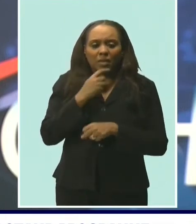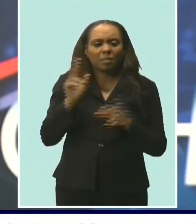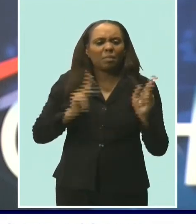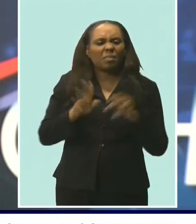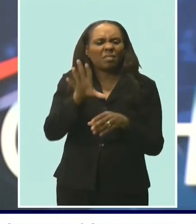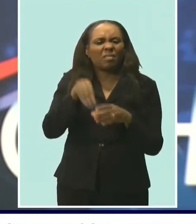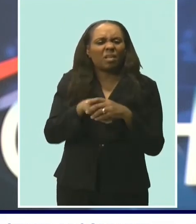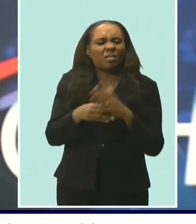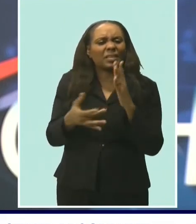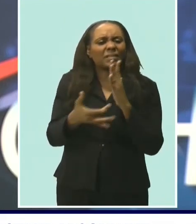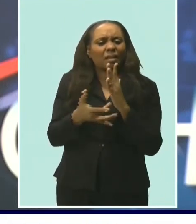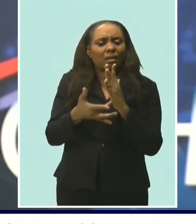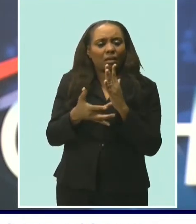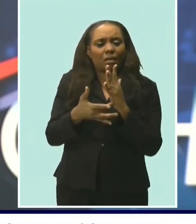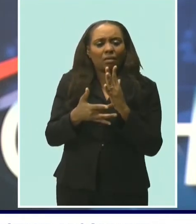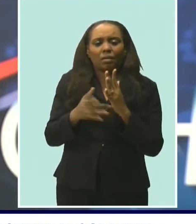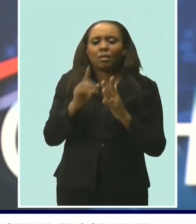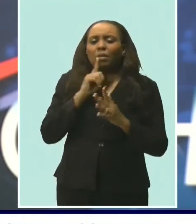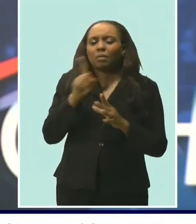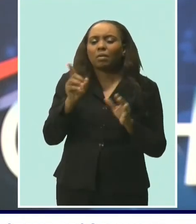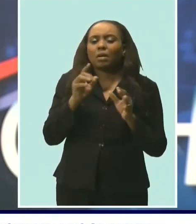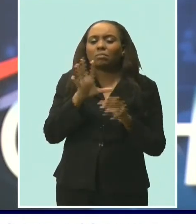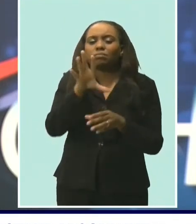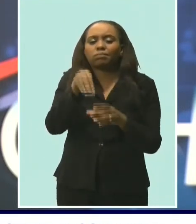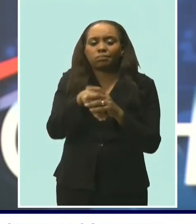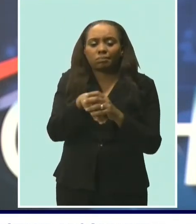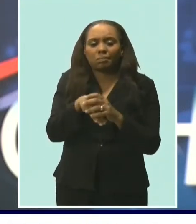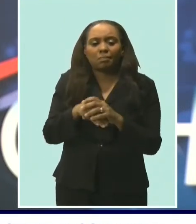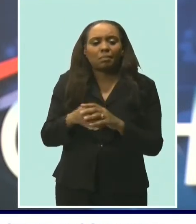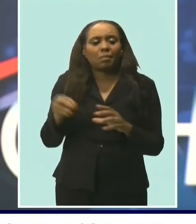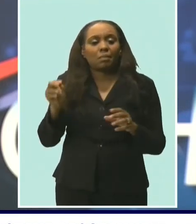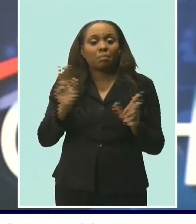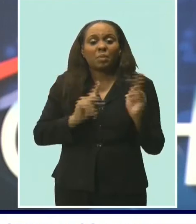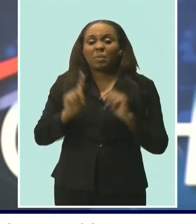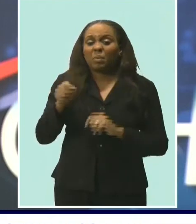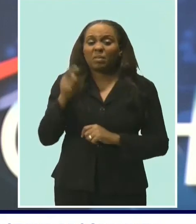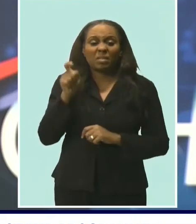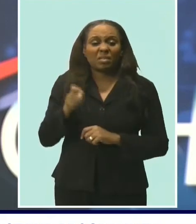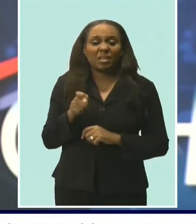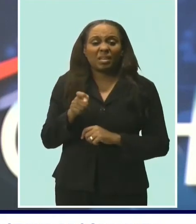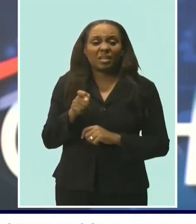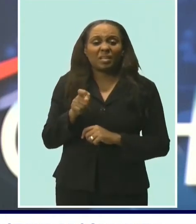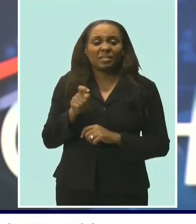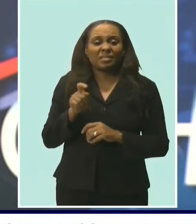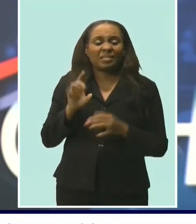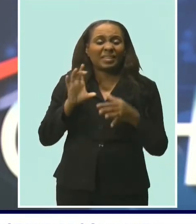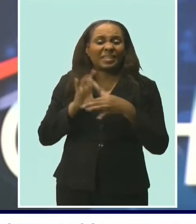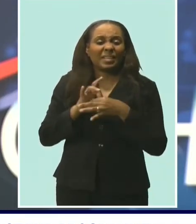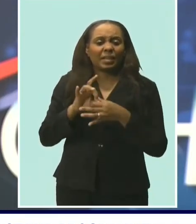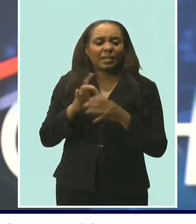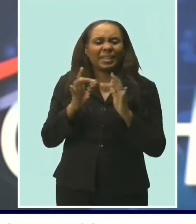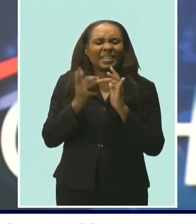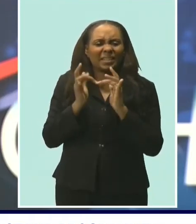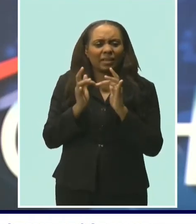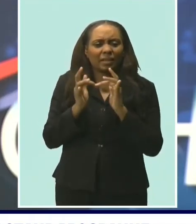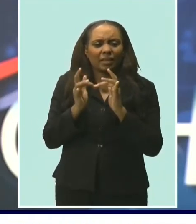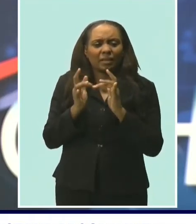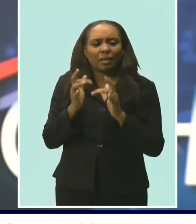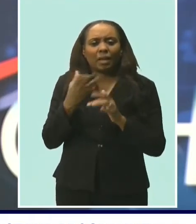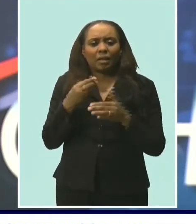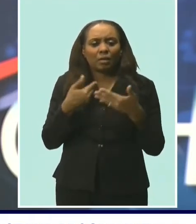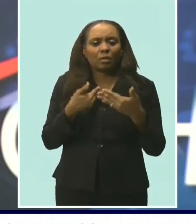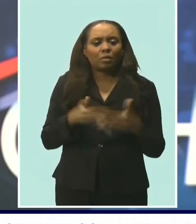main participants of the initiative. She says such people will only require an internet connection and a room, amenities